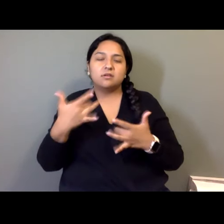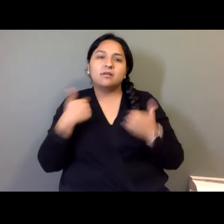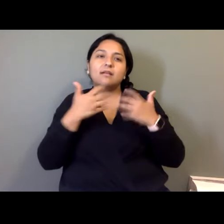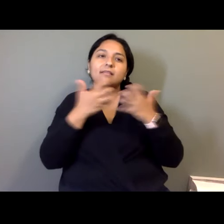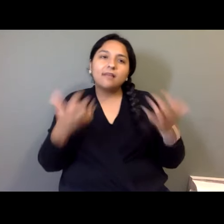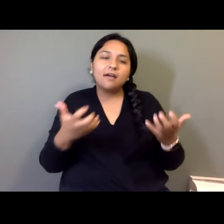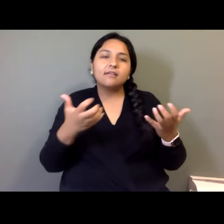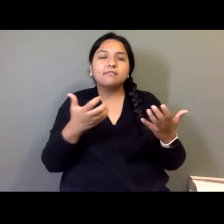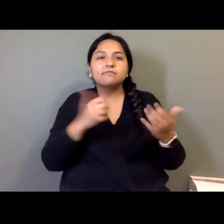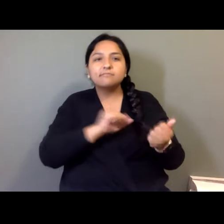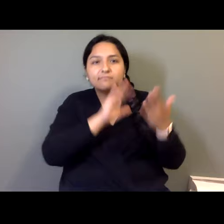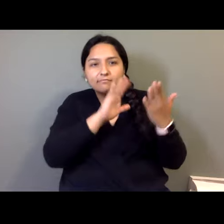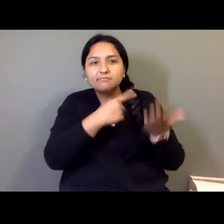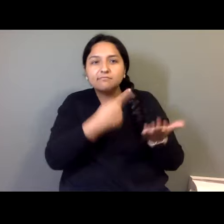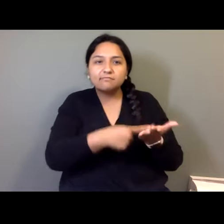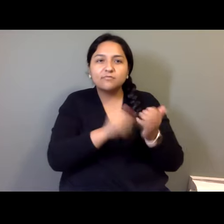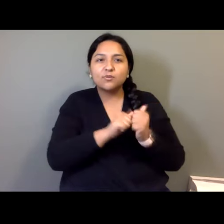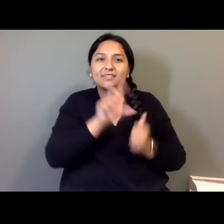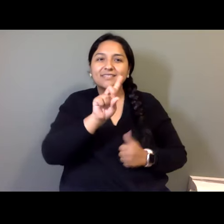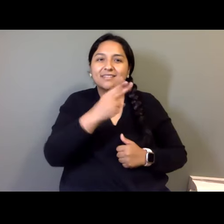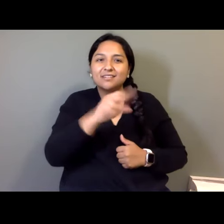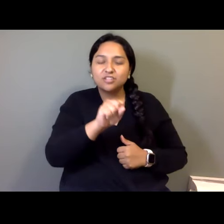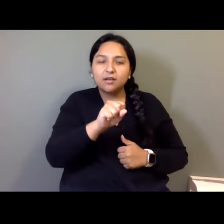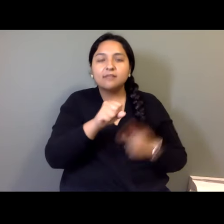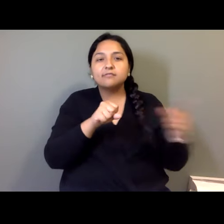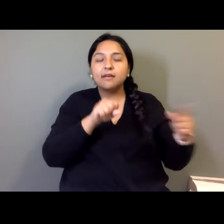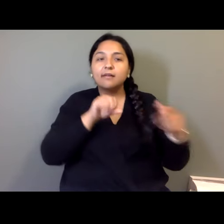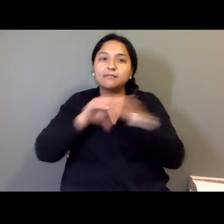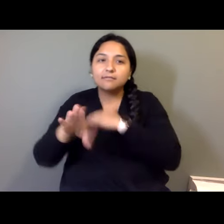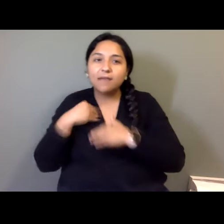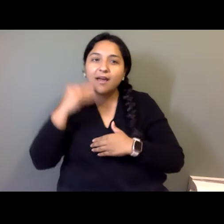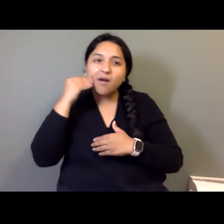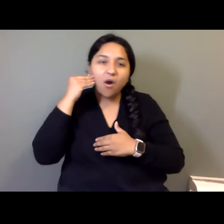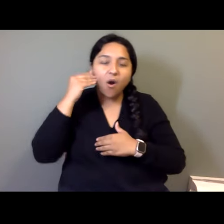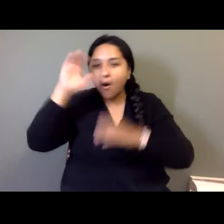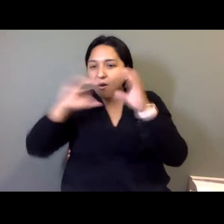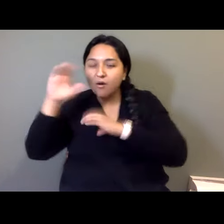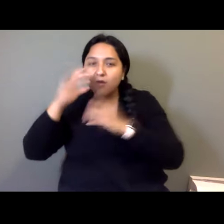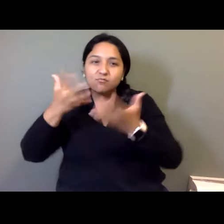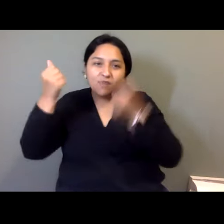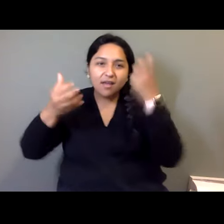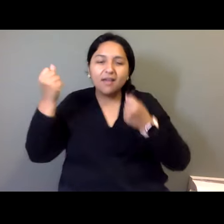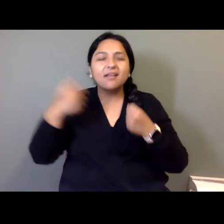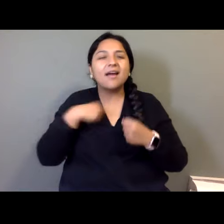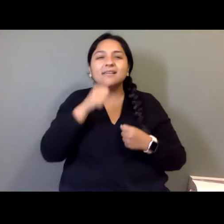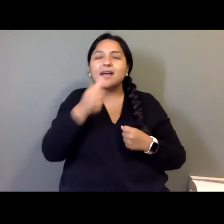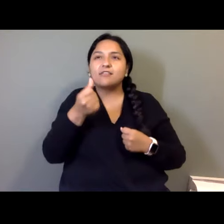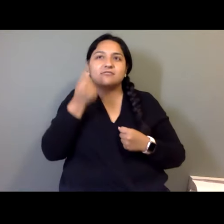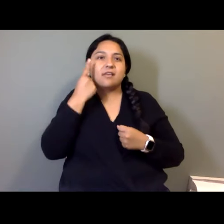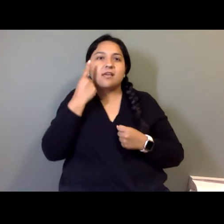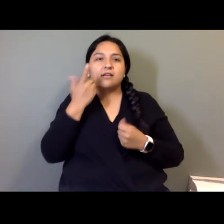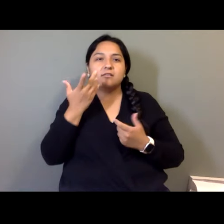whether that's DHS coming into my house, raiding it, and just me trying to figure out, like, what is happening, but I still didn't understand language. So